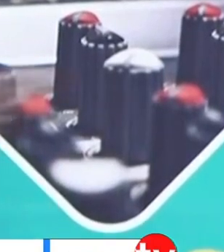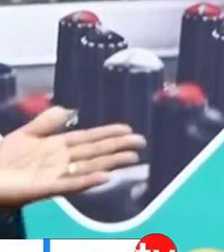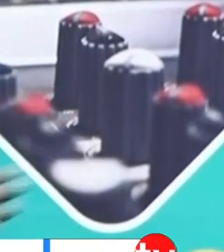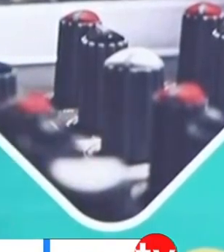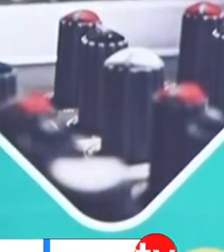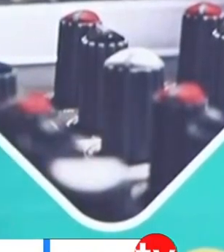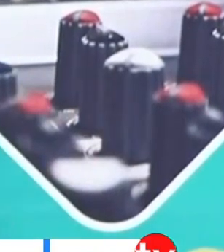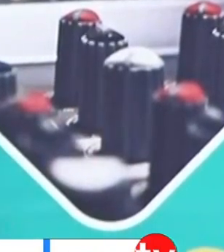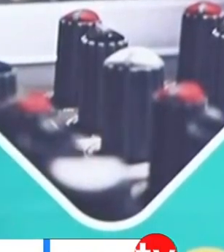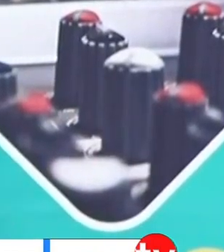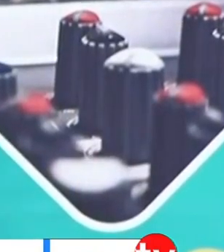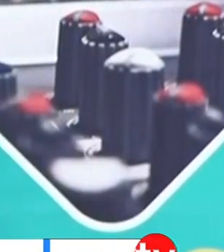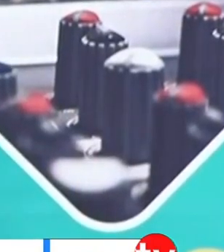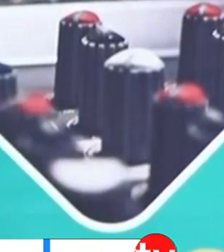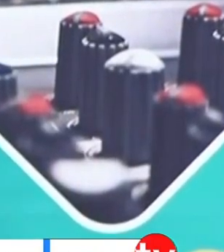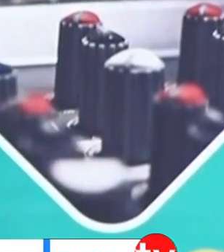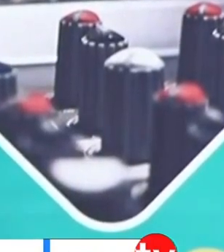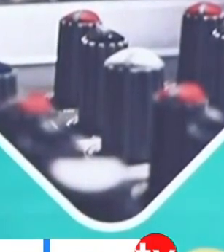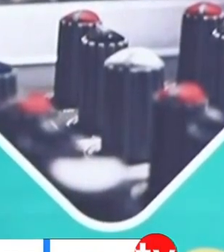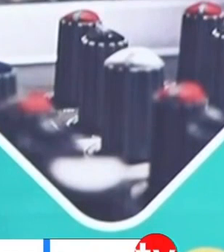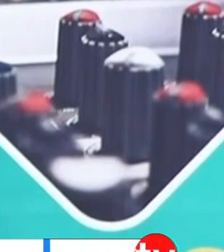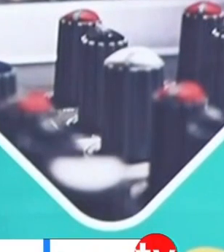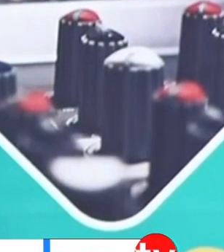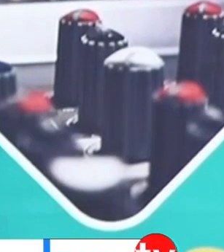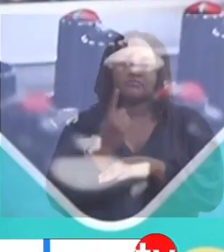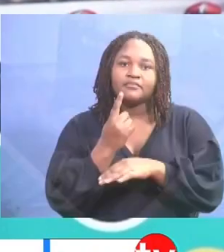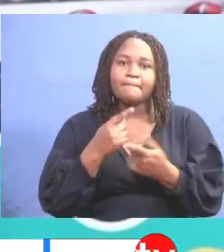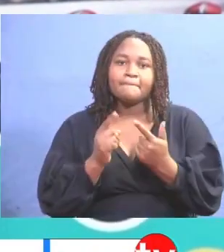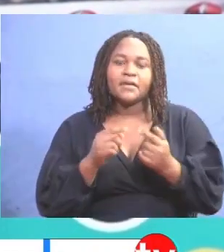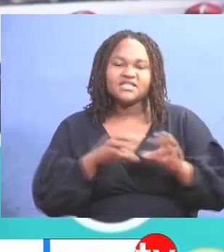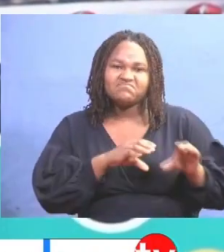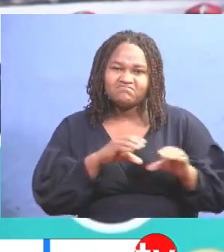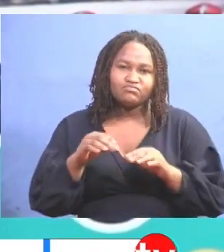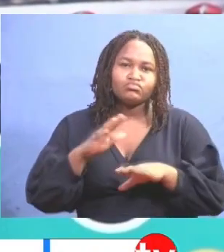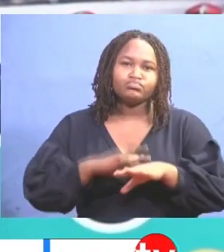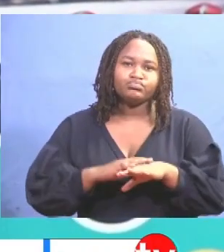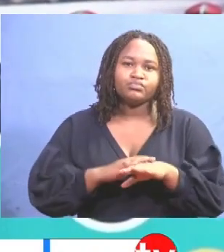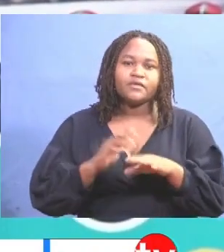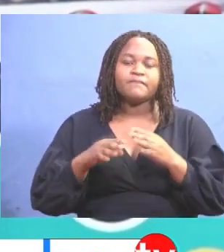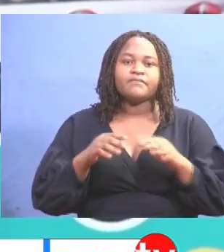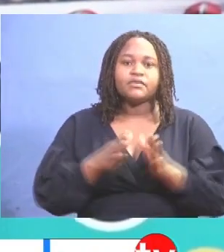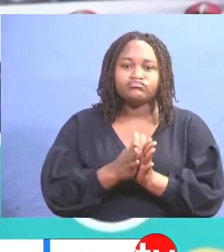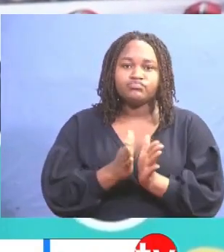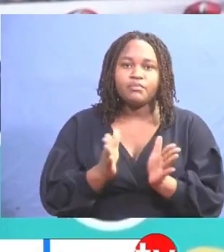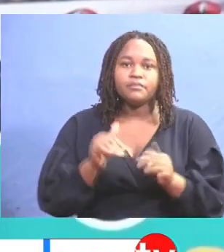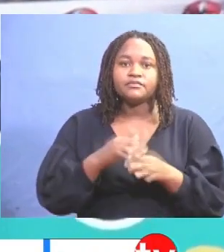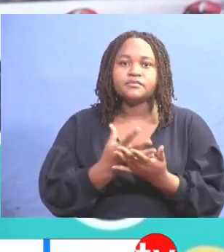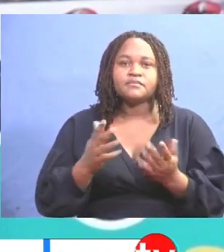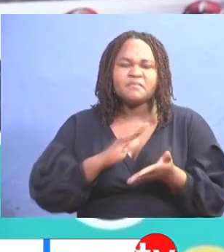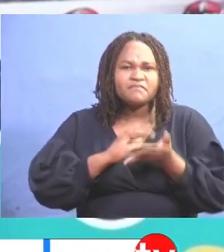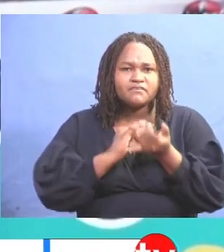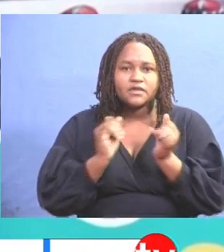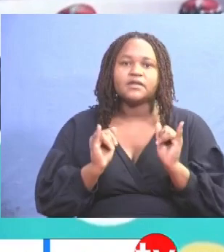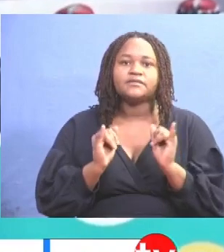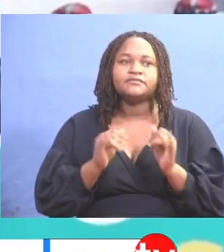my postgraduate. I was in another university for my undergraduate. I found it a little bit challenging at first, but as I moved on and the place opened and things